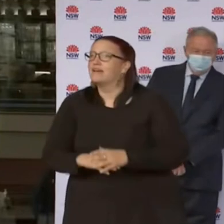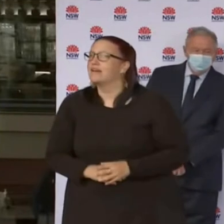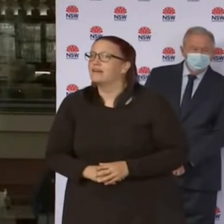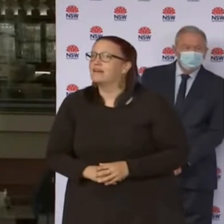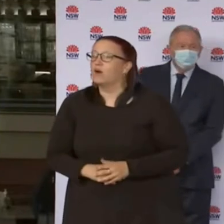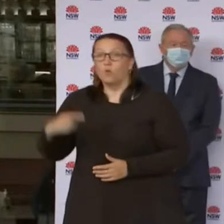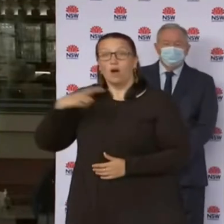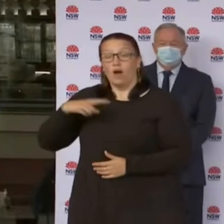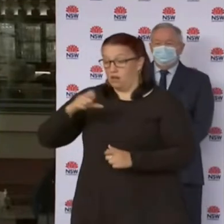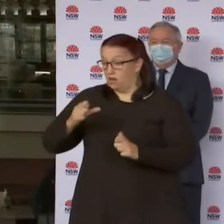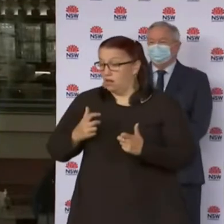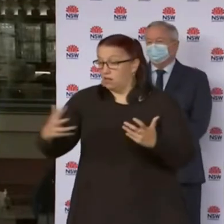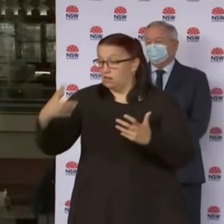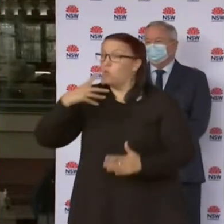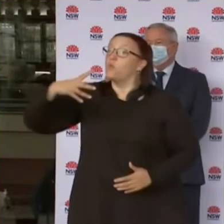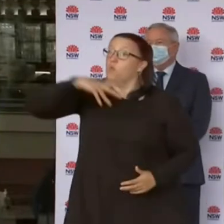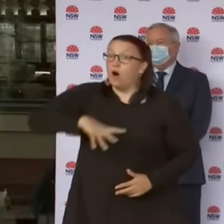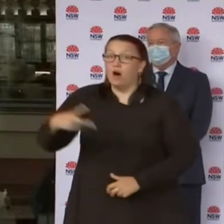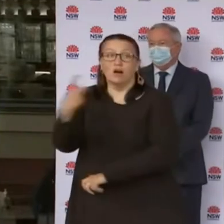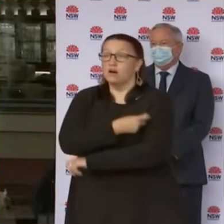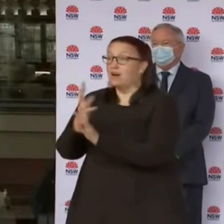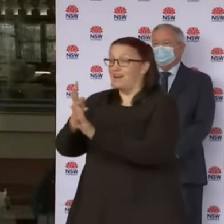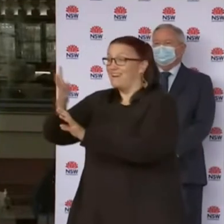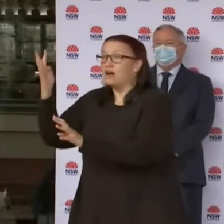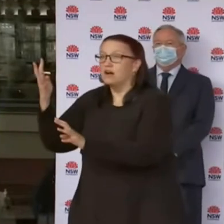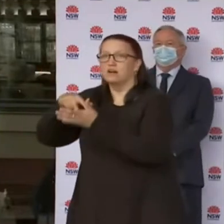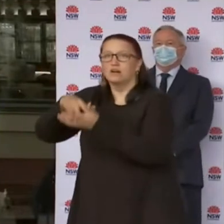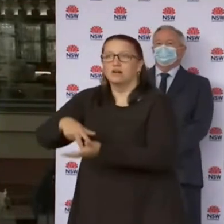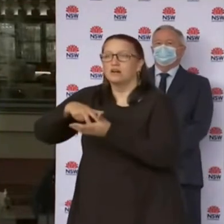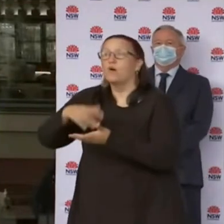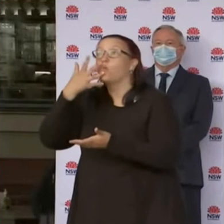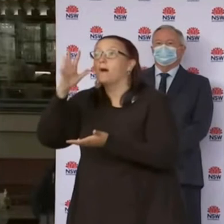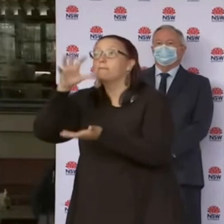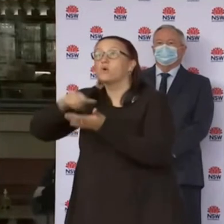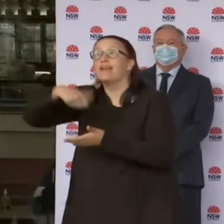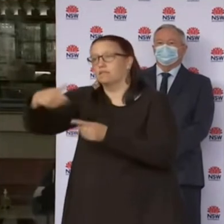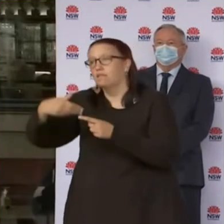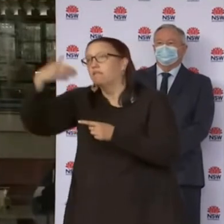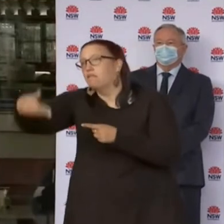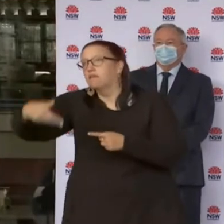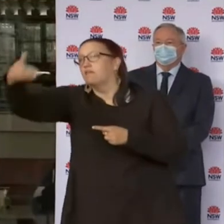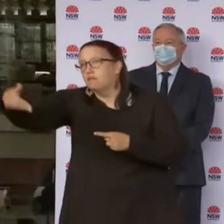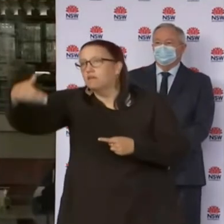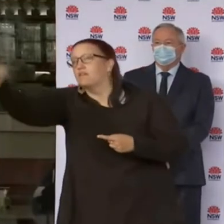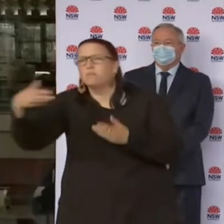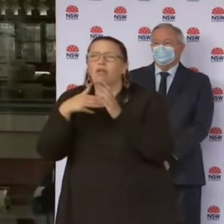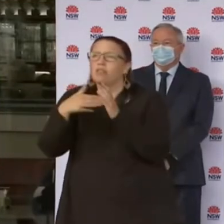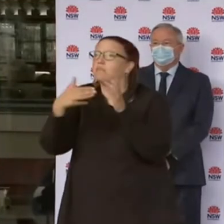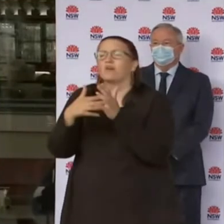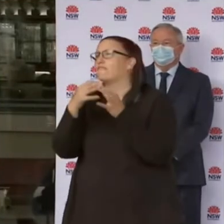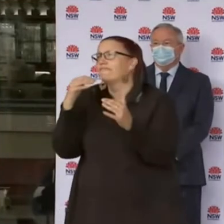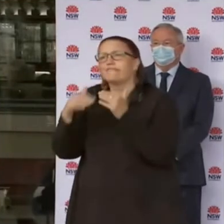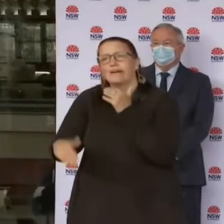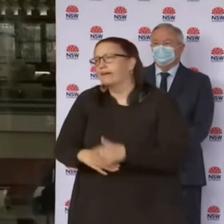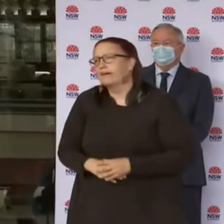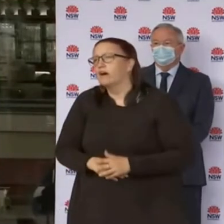but doesn't have access to it yet. So once we're in a position where there's 10 million jabs we've already surpassed 2 million jabs we're 20% of the way there but of